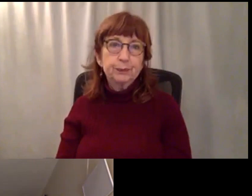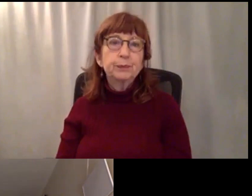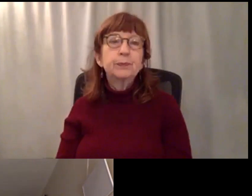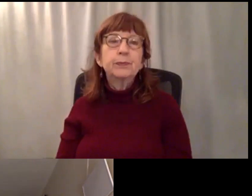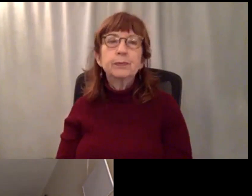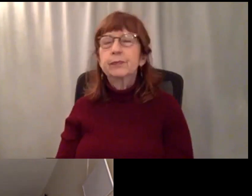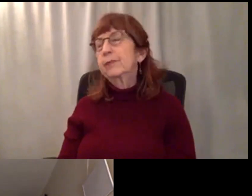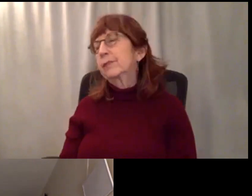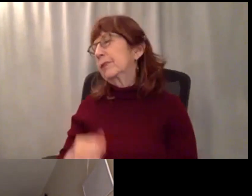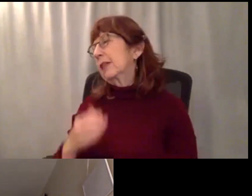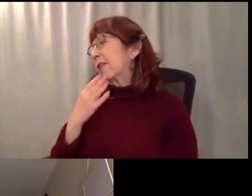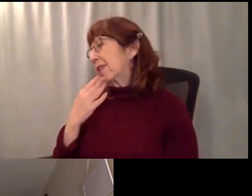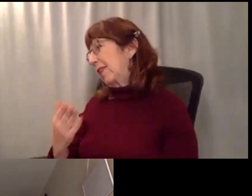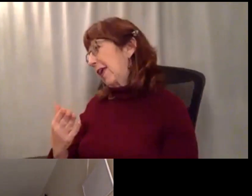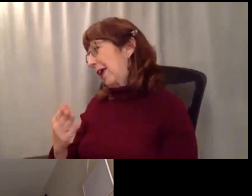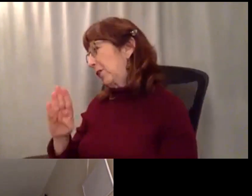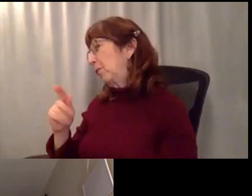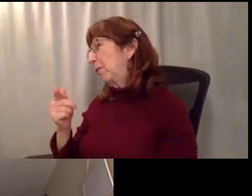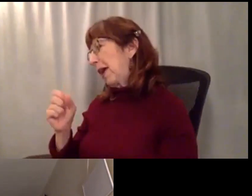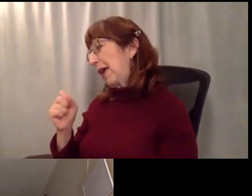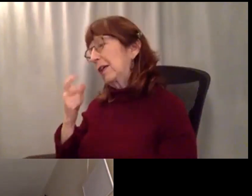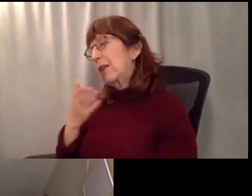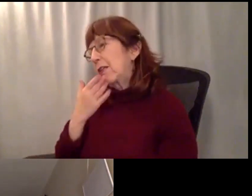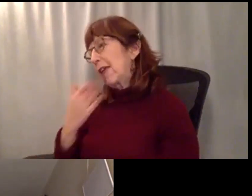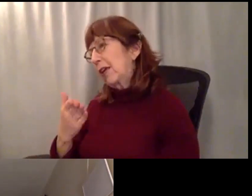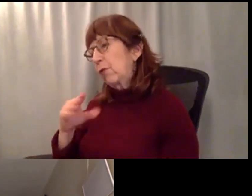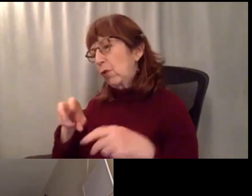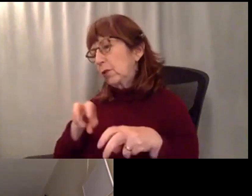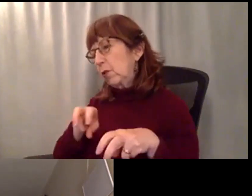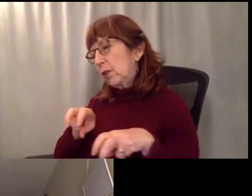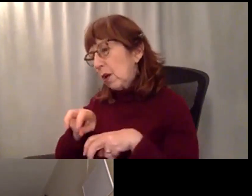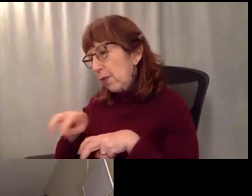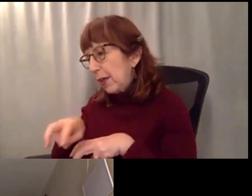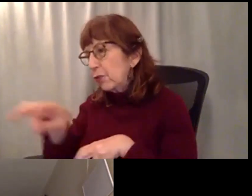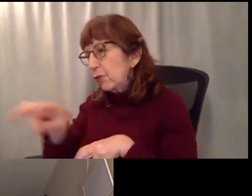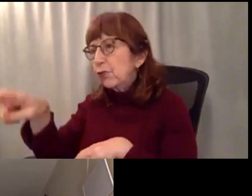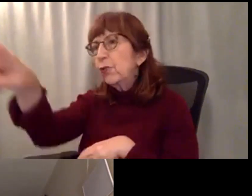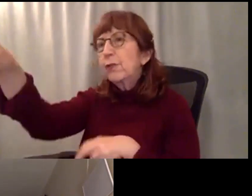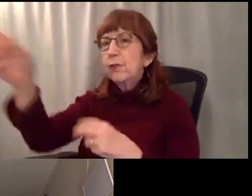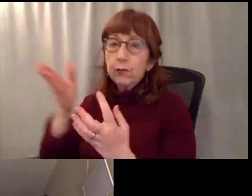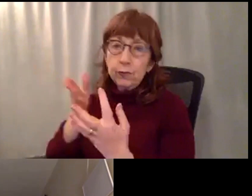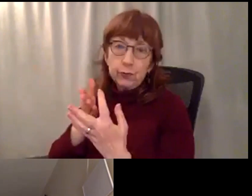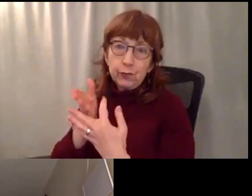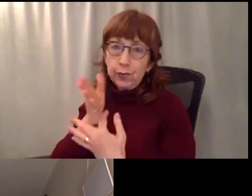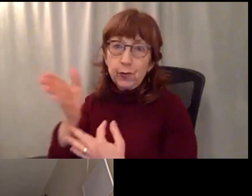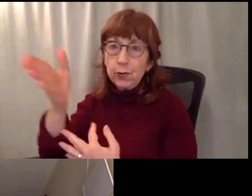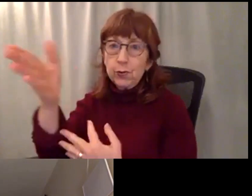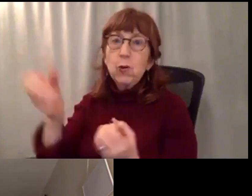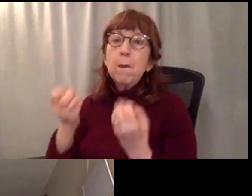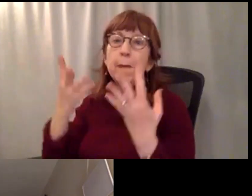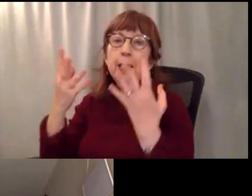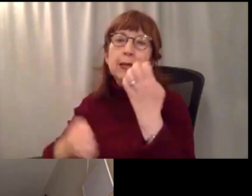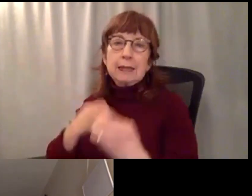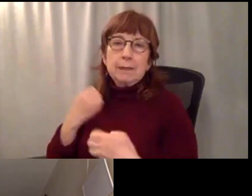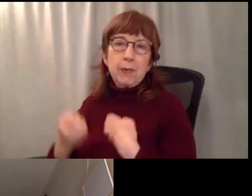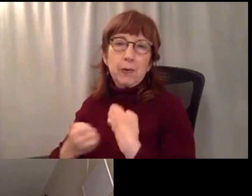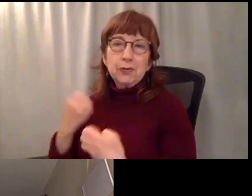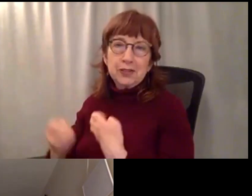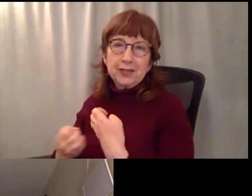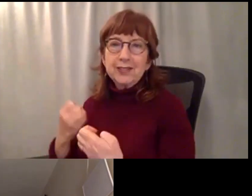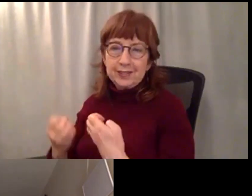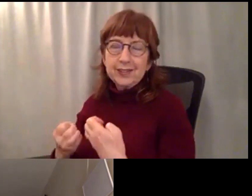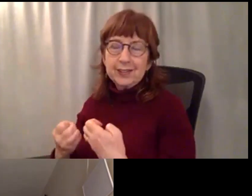Thank you, Bags. Thank you for taking us on that journey with you through so many emotions.